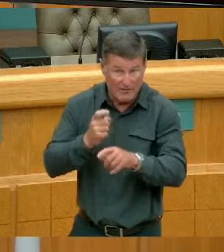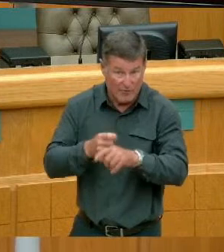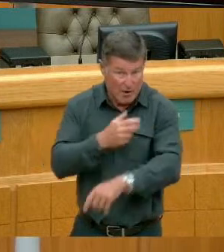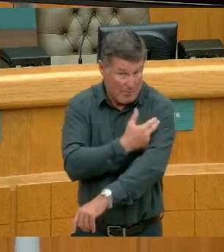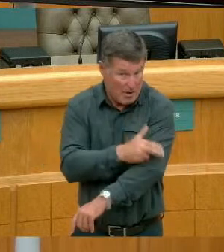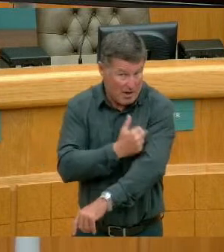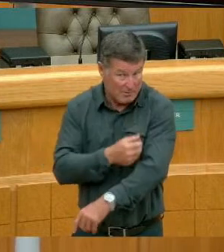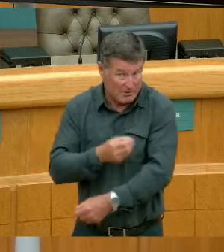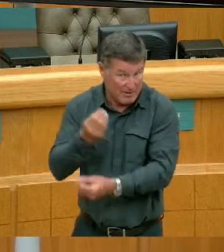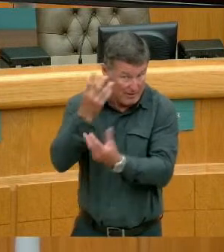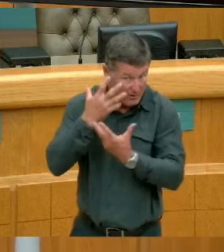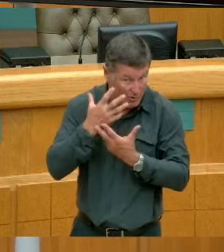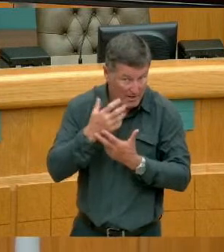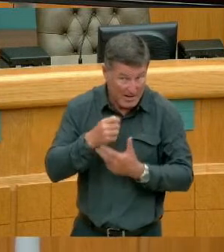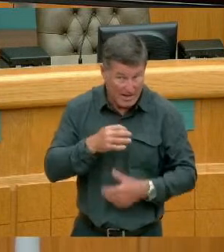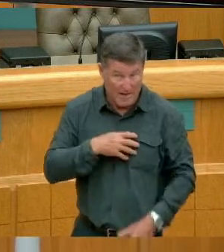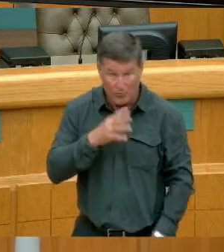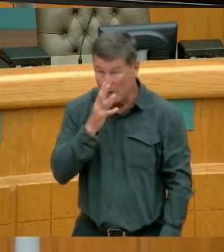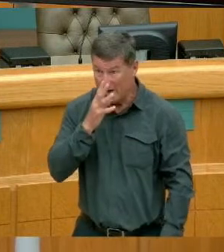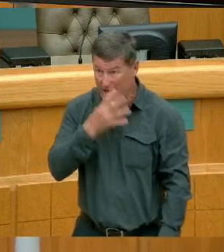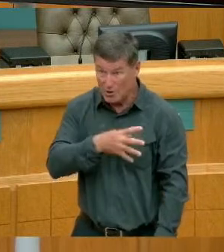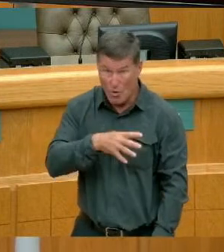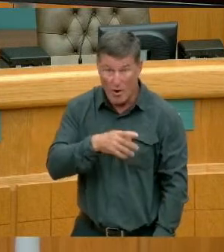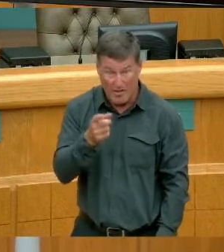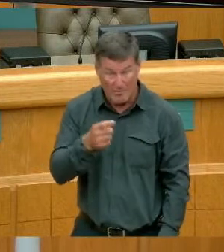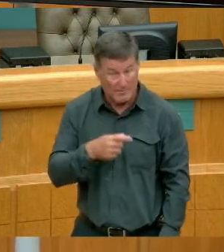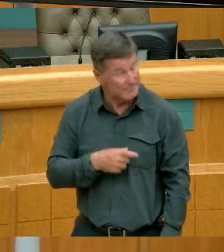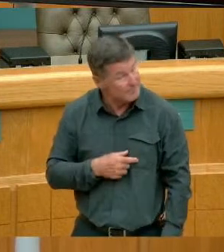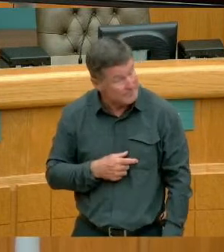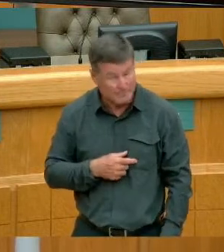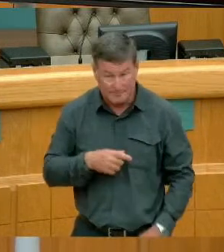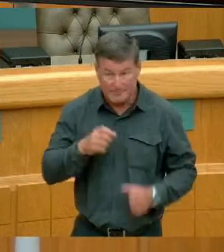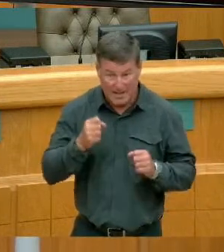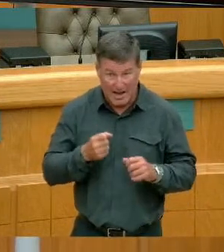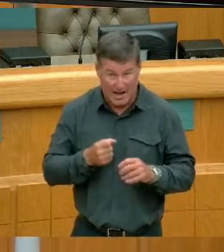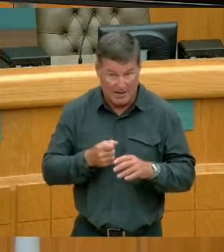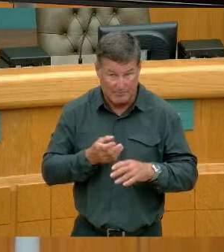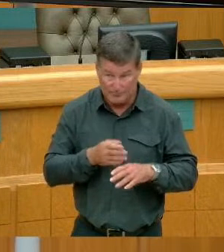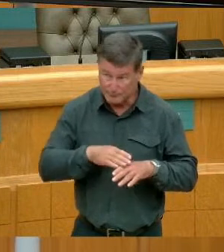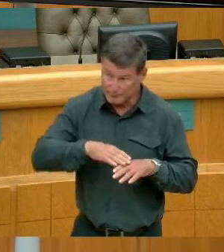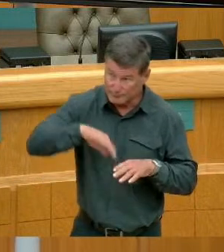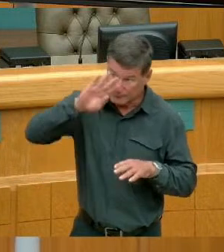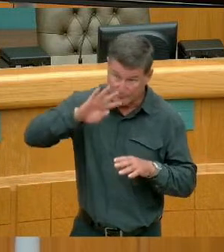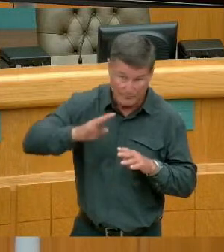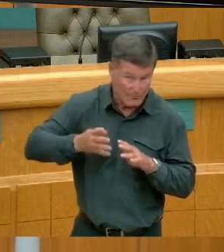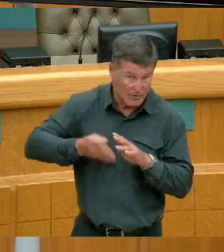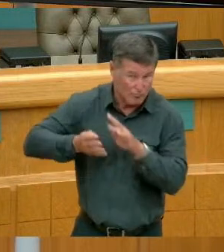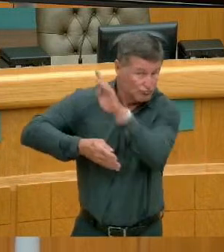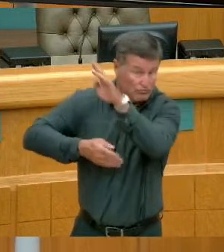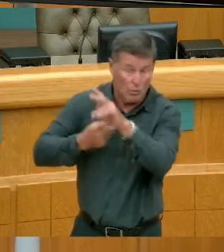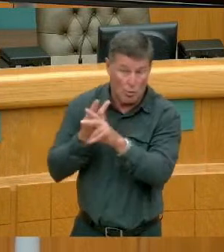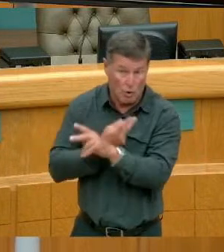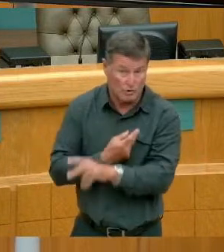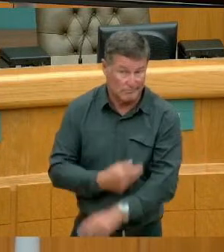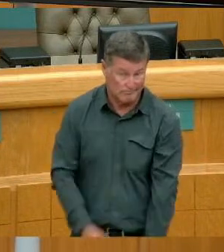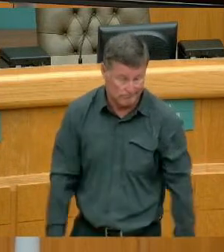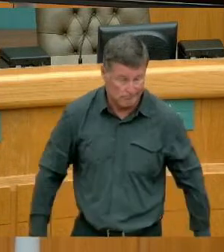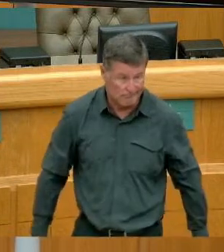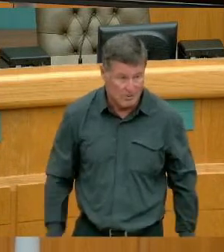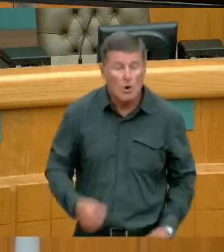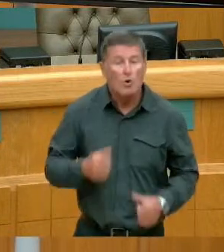me today. So I stand by for questions. I know there will be questions regarding the orders. Remember, you can email us